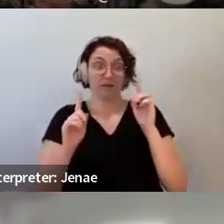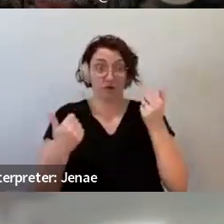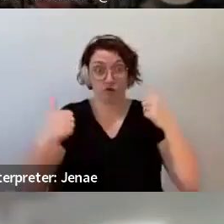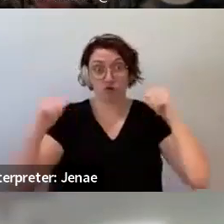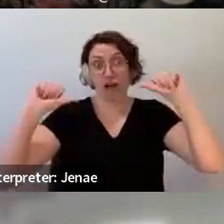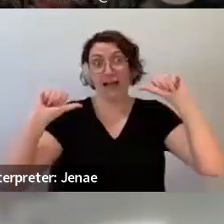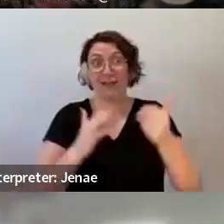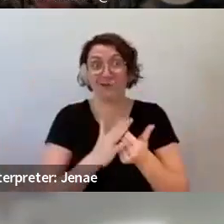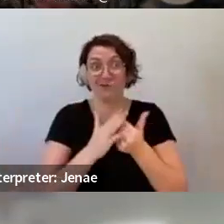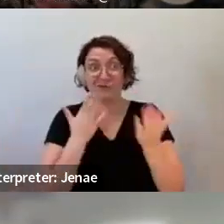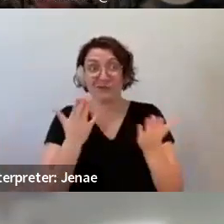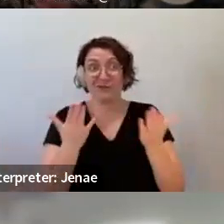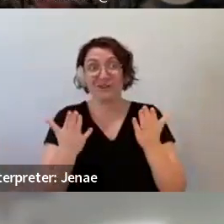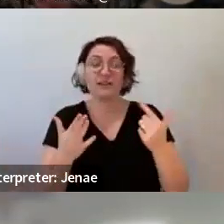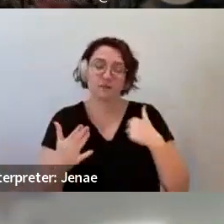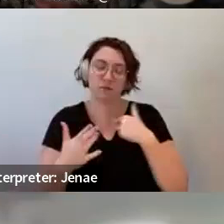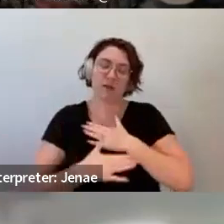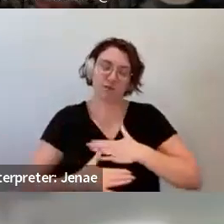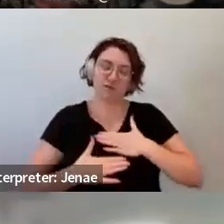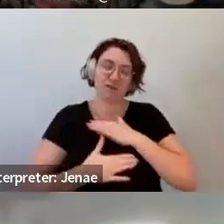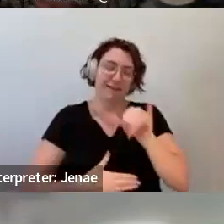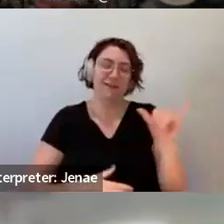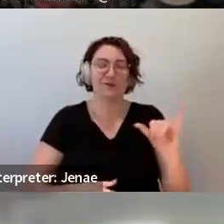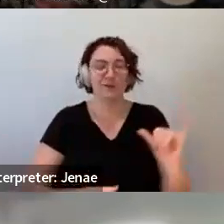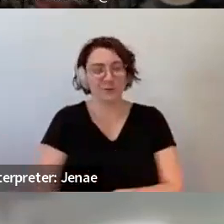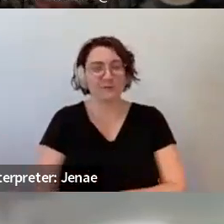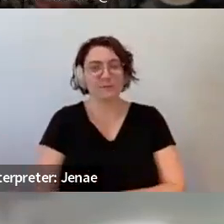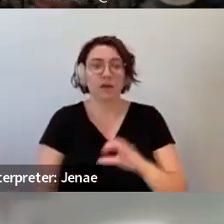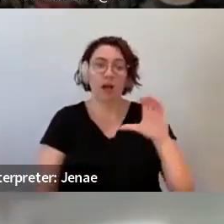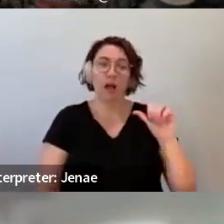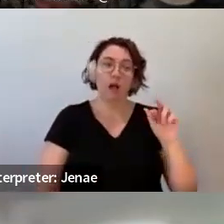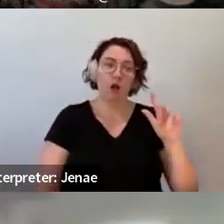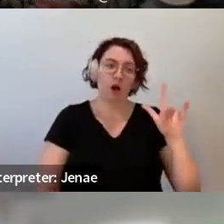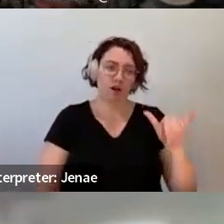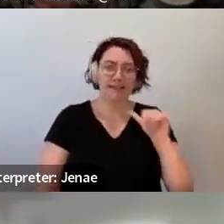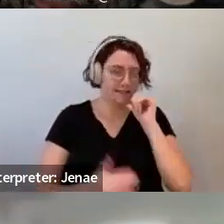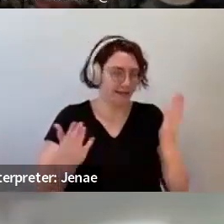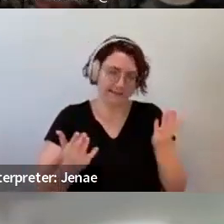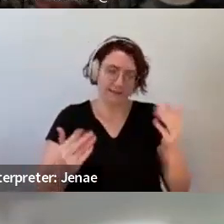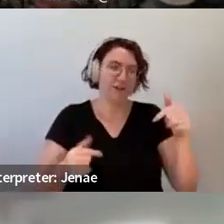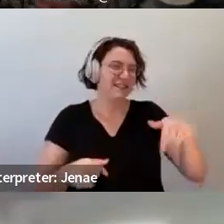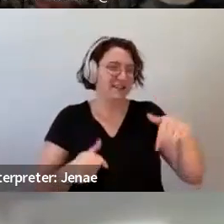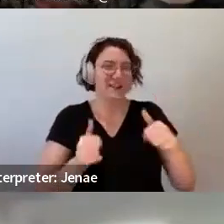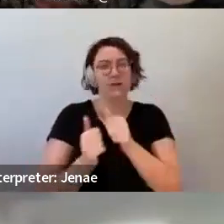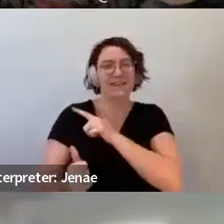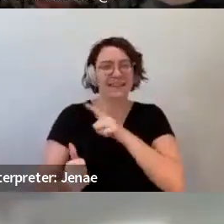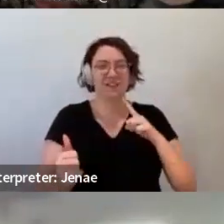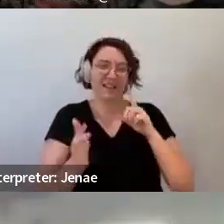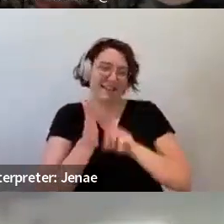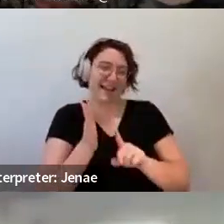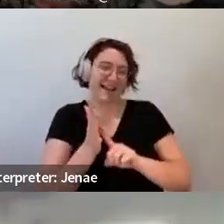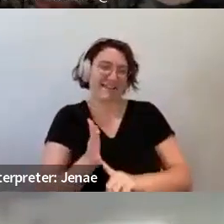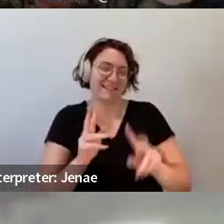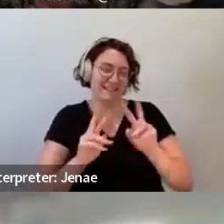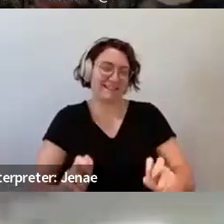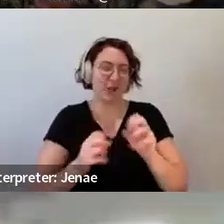service, we certainly appreciate that as well. So Carly's not here. She's downstairs with the Legislative Analyst Office and